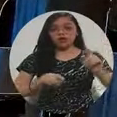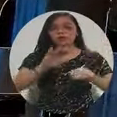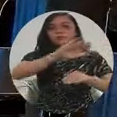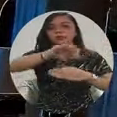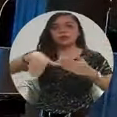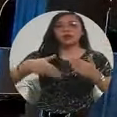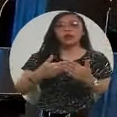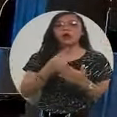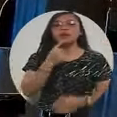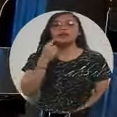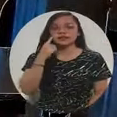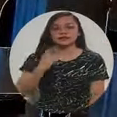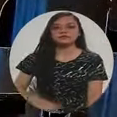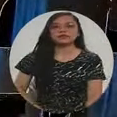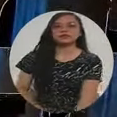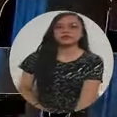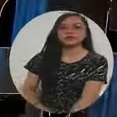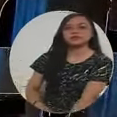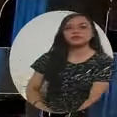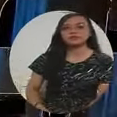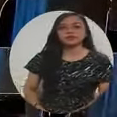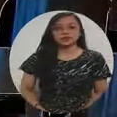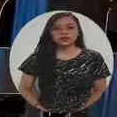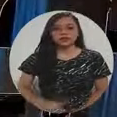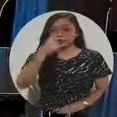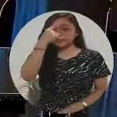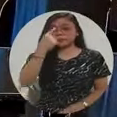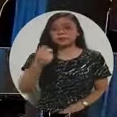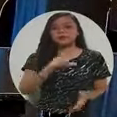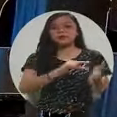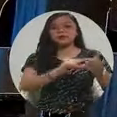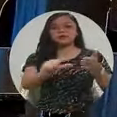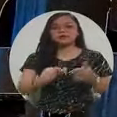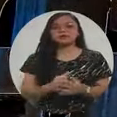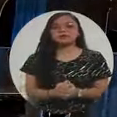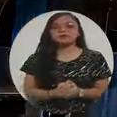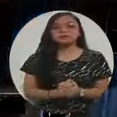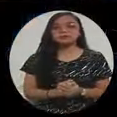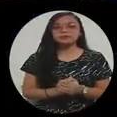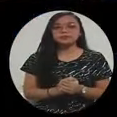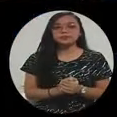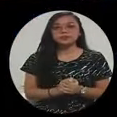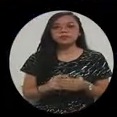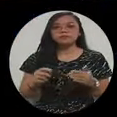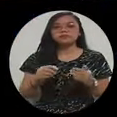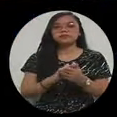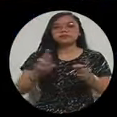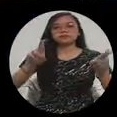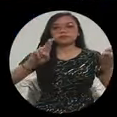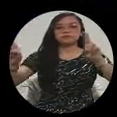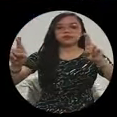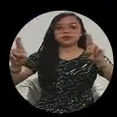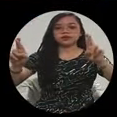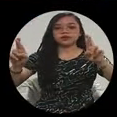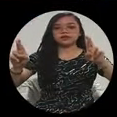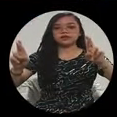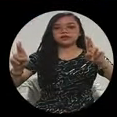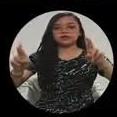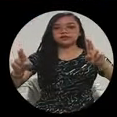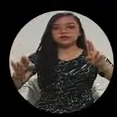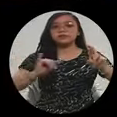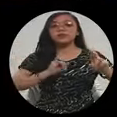1. Everybody together, okay? If you memorize that verse, recite it. If you have not, read it. Ready?